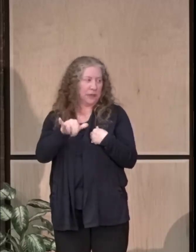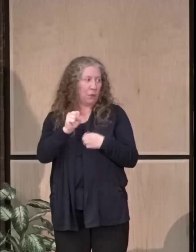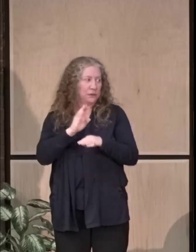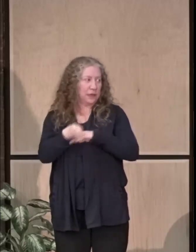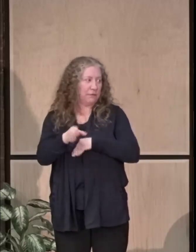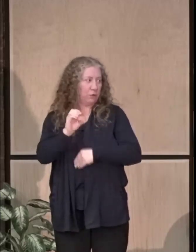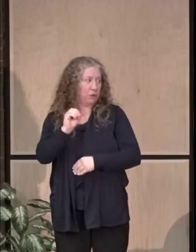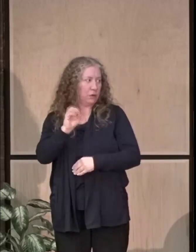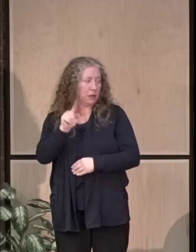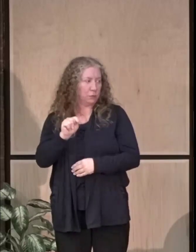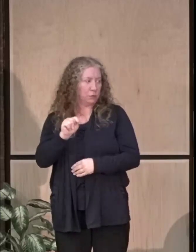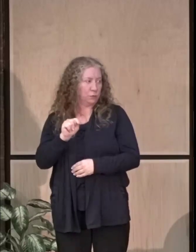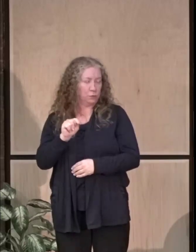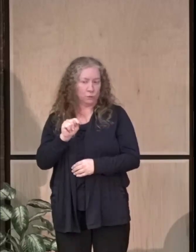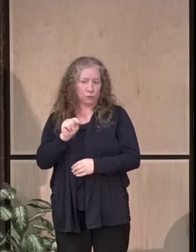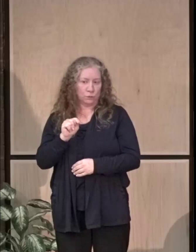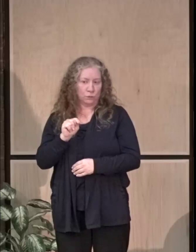yes,